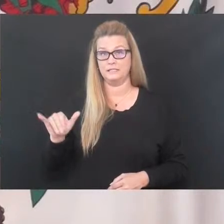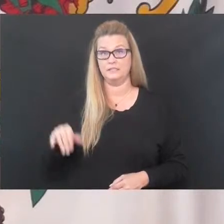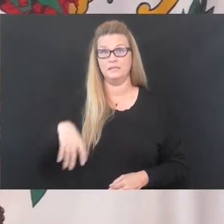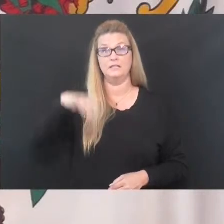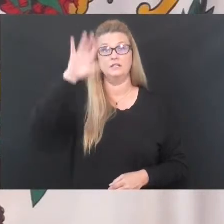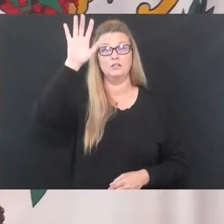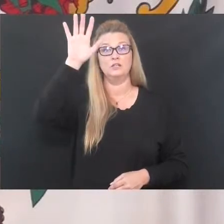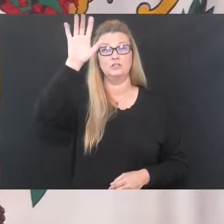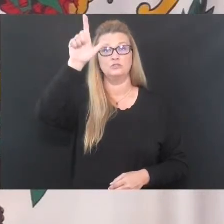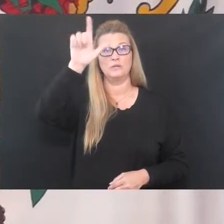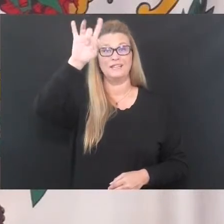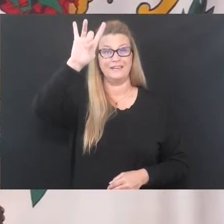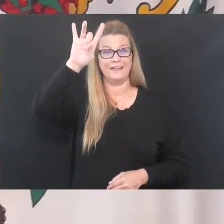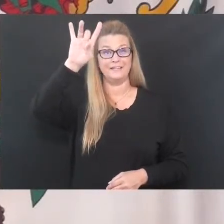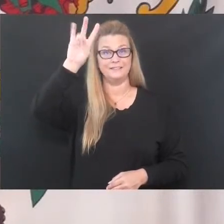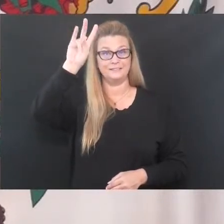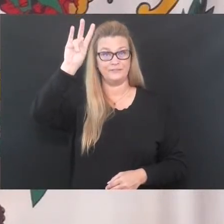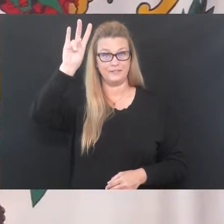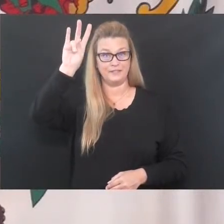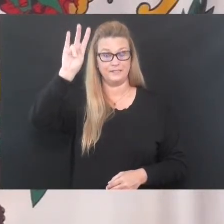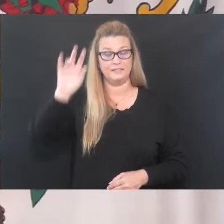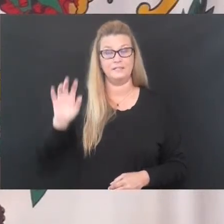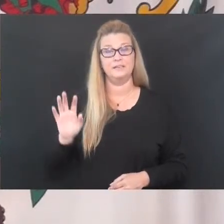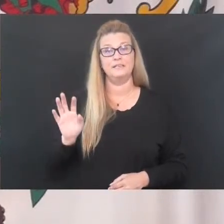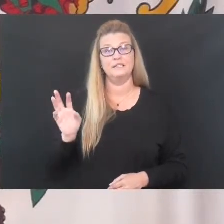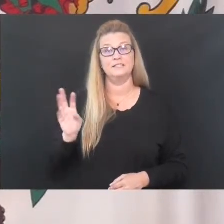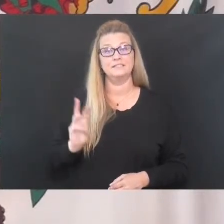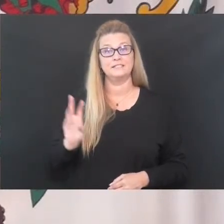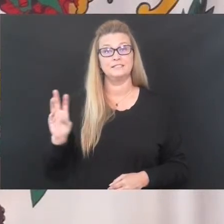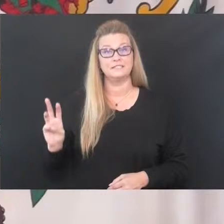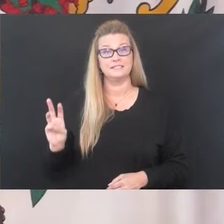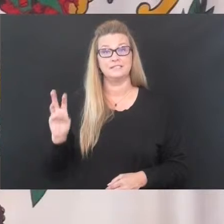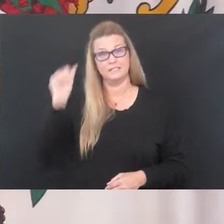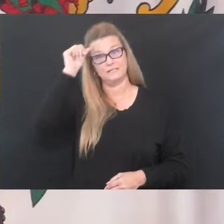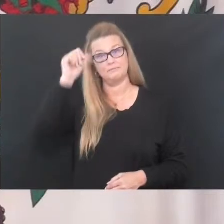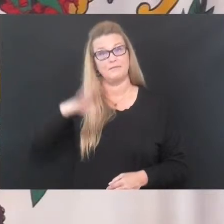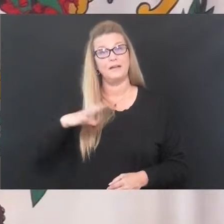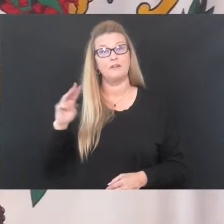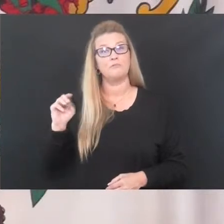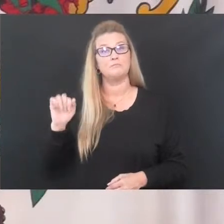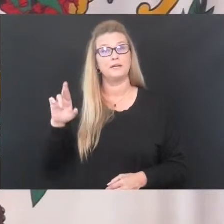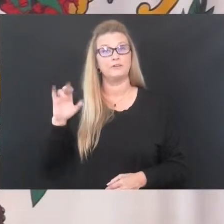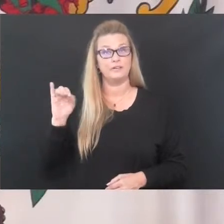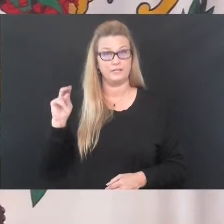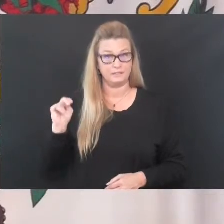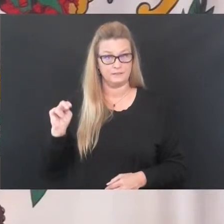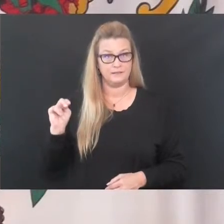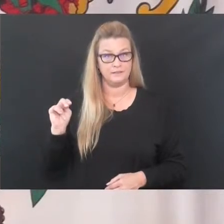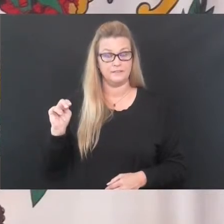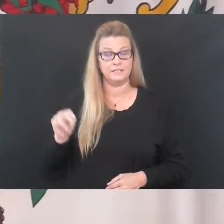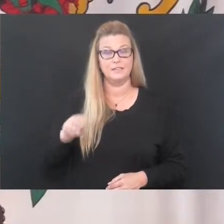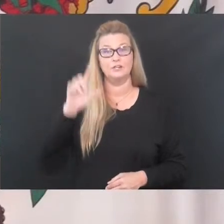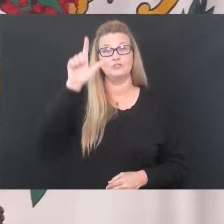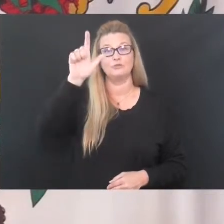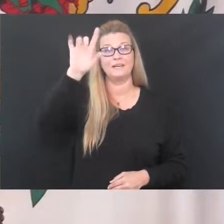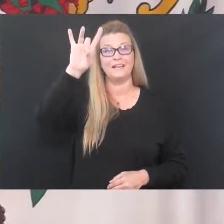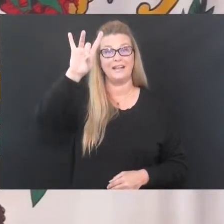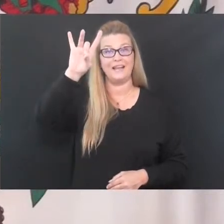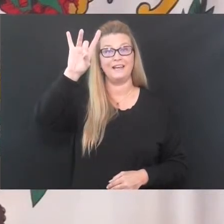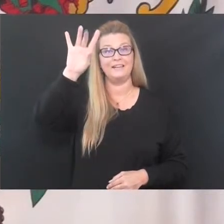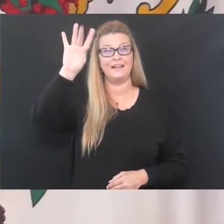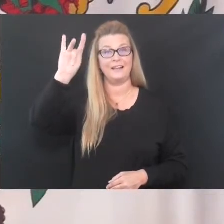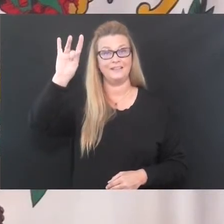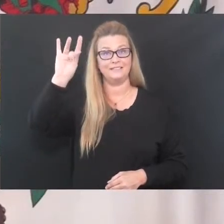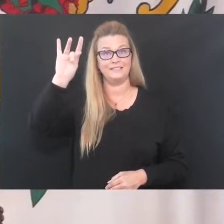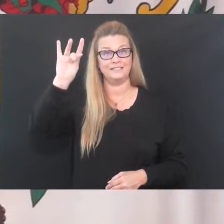Our 2,817th death is a 66-year-old male from Marion County. Our